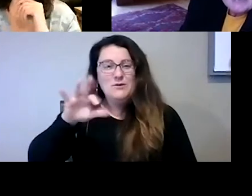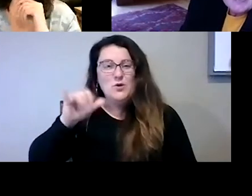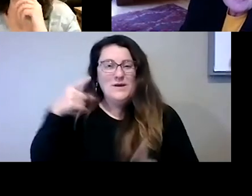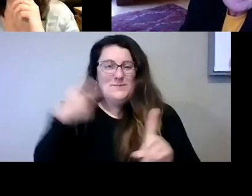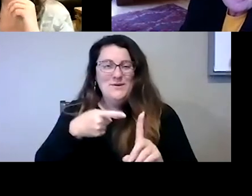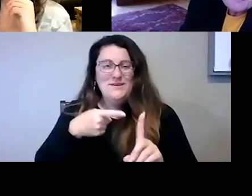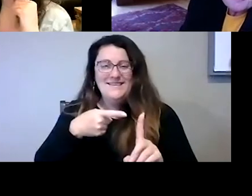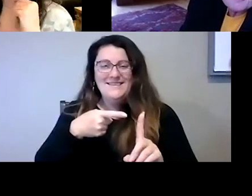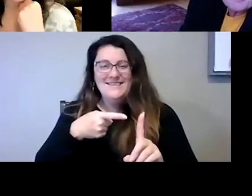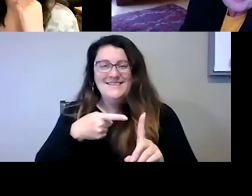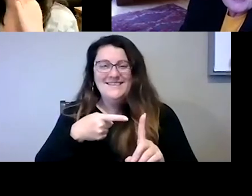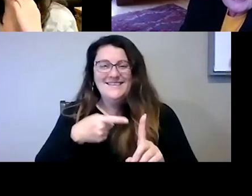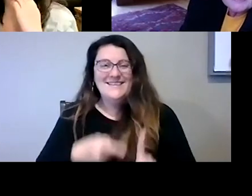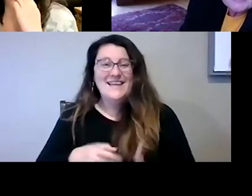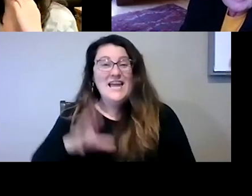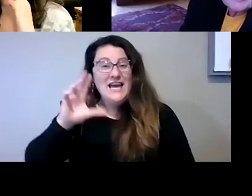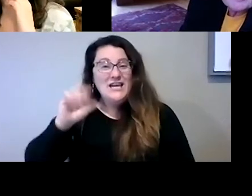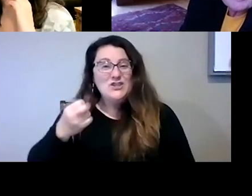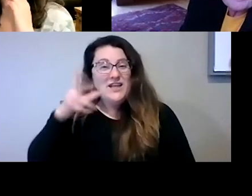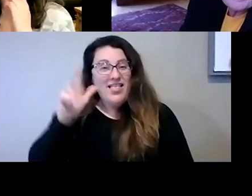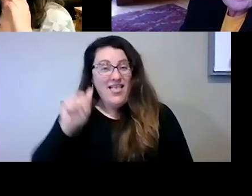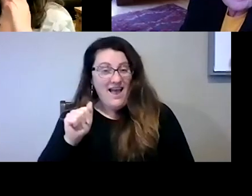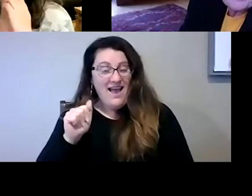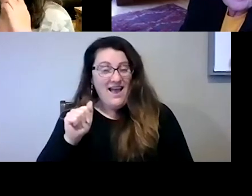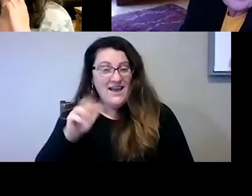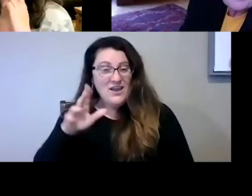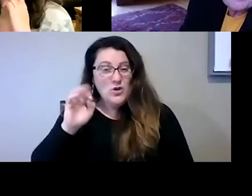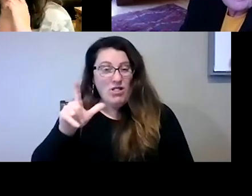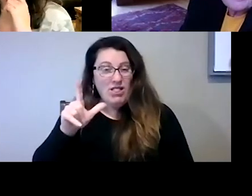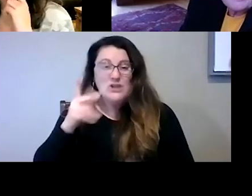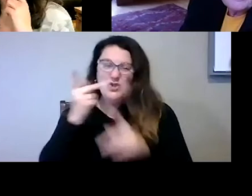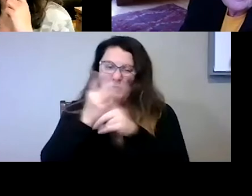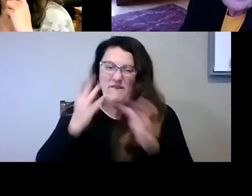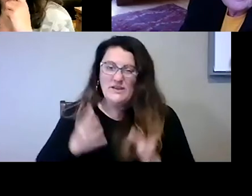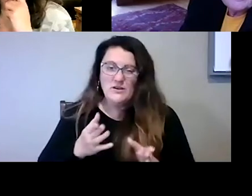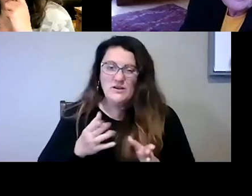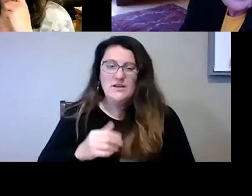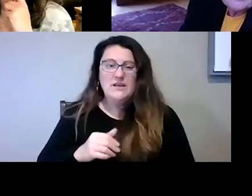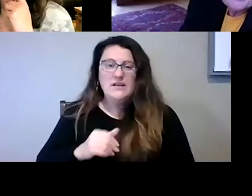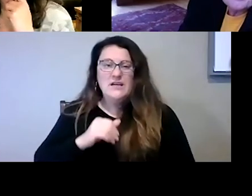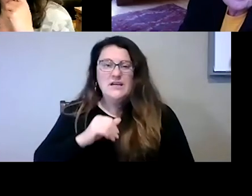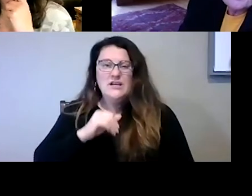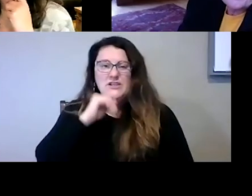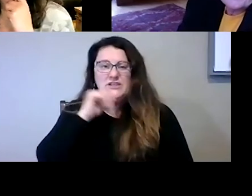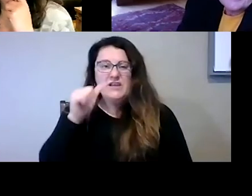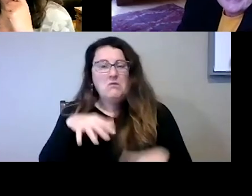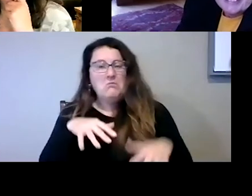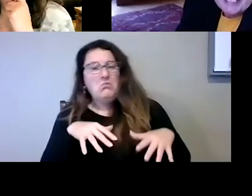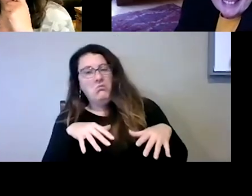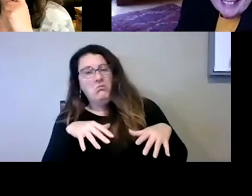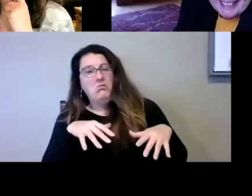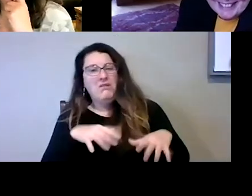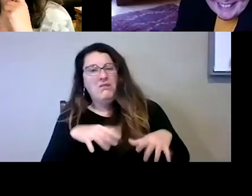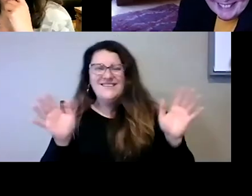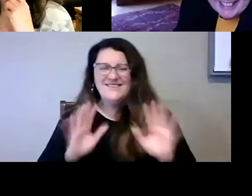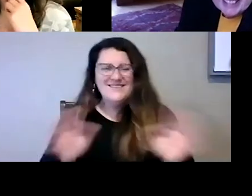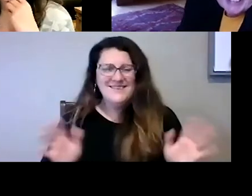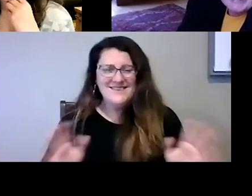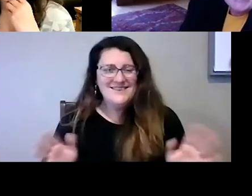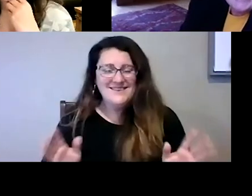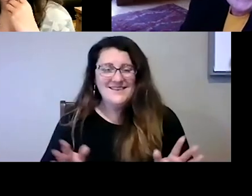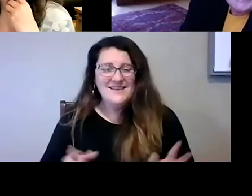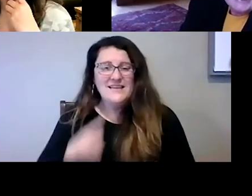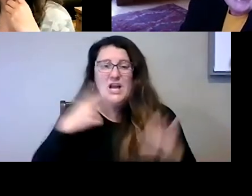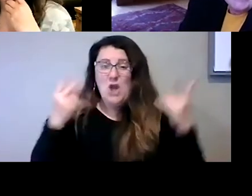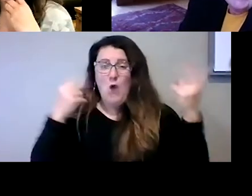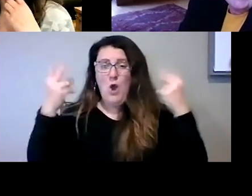point, Sheila Kuehl, Supervisor Kuehl, is not a pushover, right? She's told me no